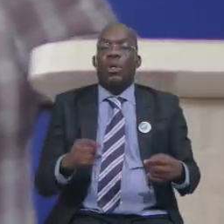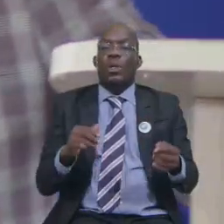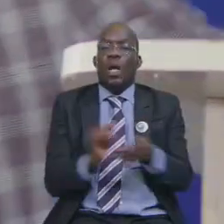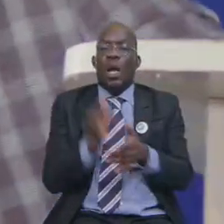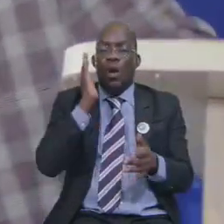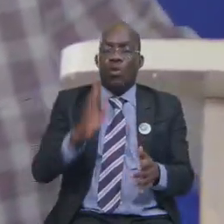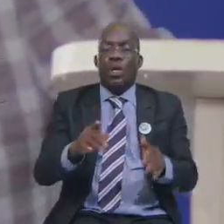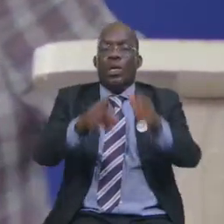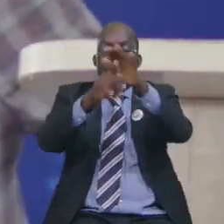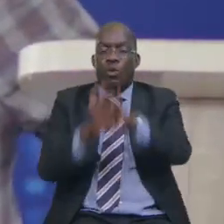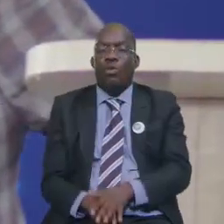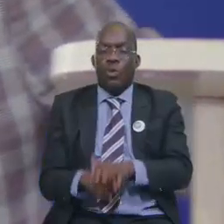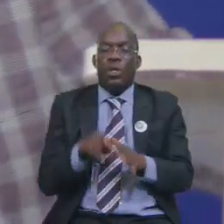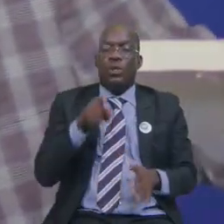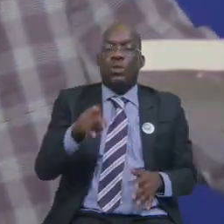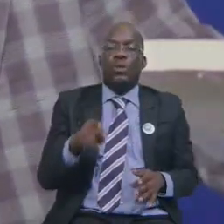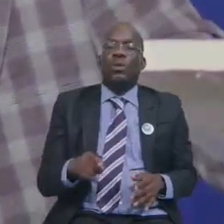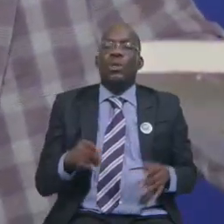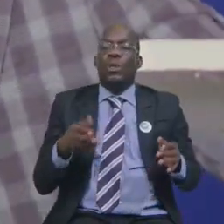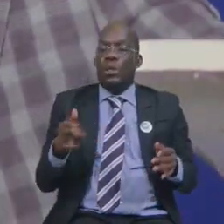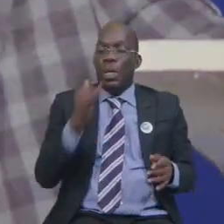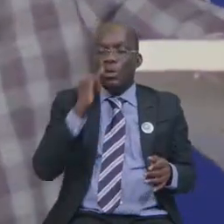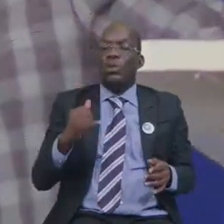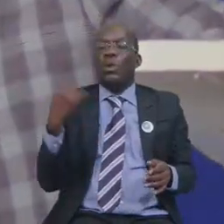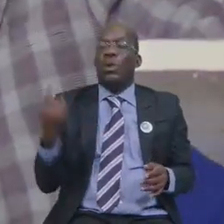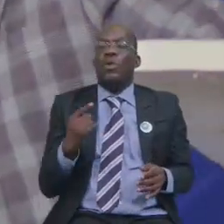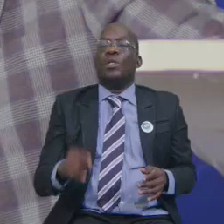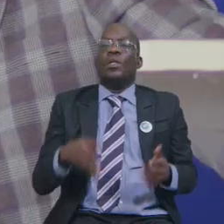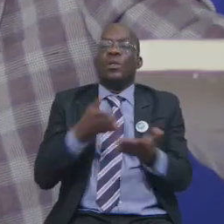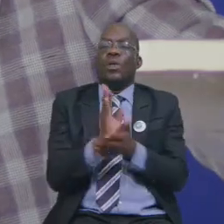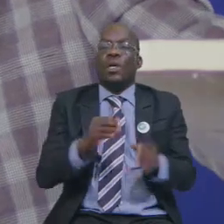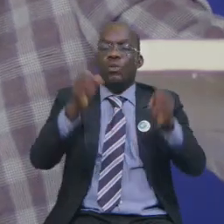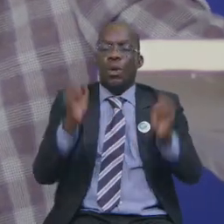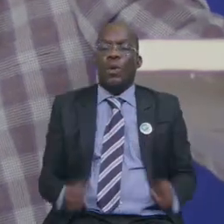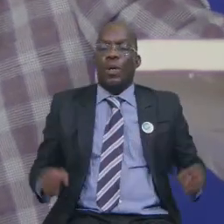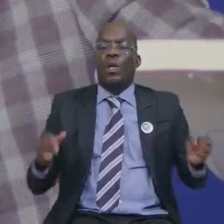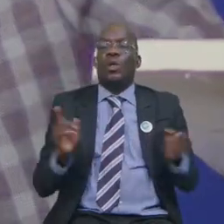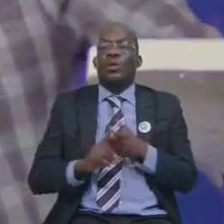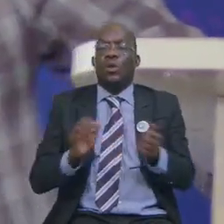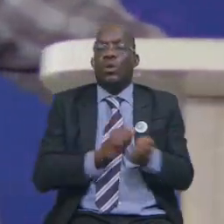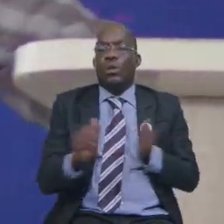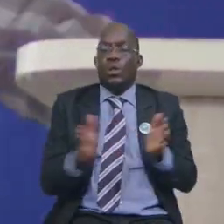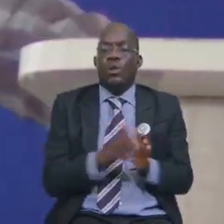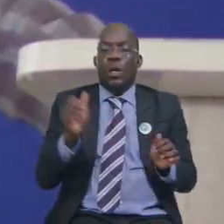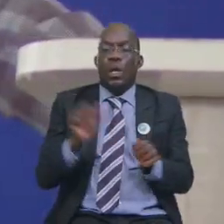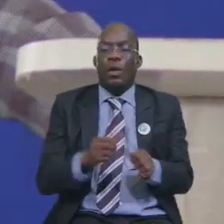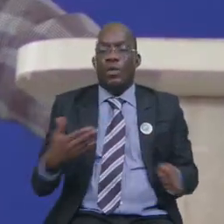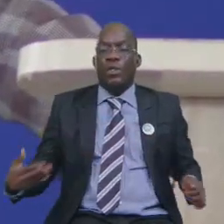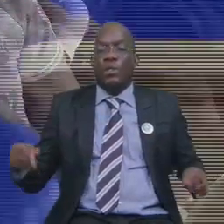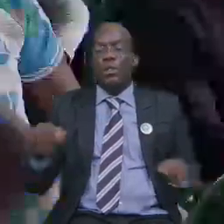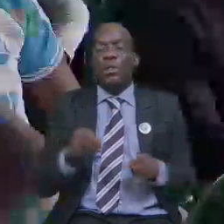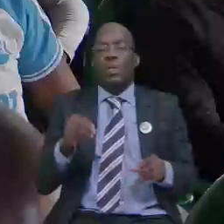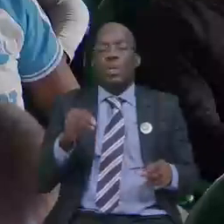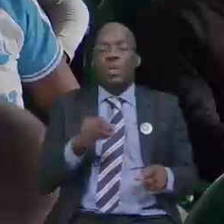is always an appropriate dynamite that will blow everything away. It will start